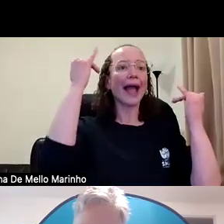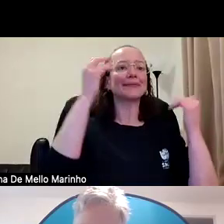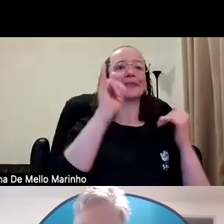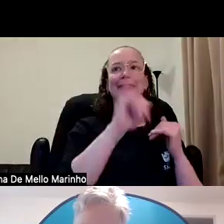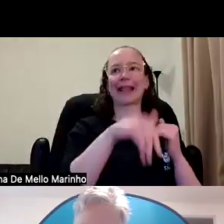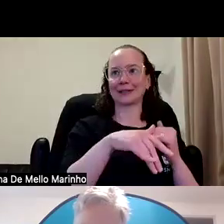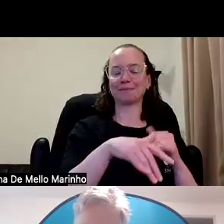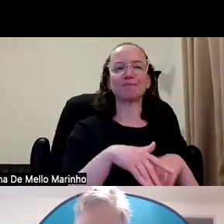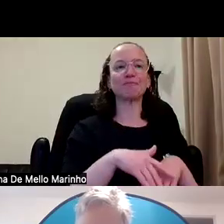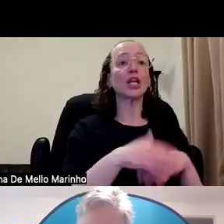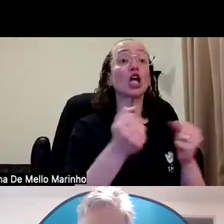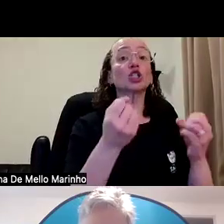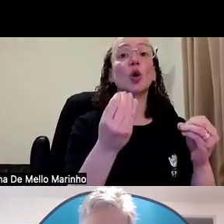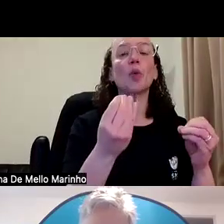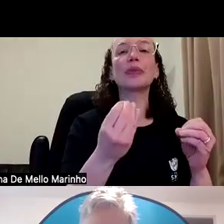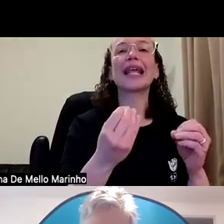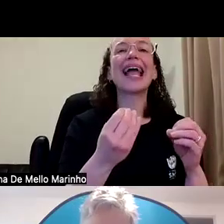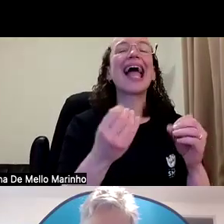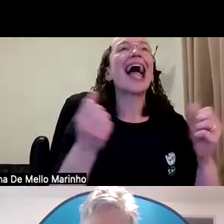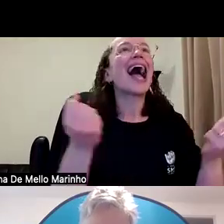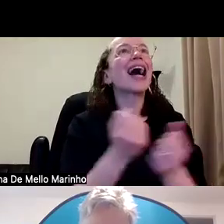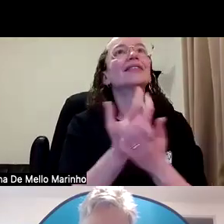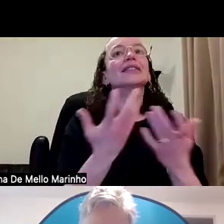swollen? Why is that happening?